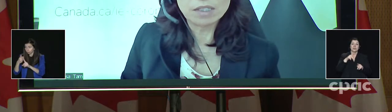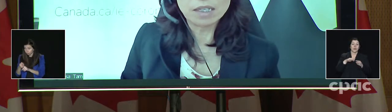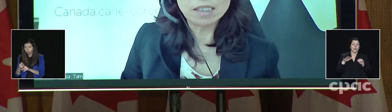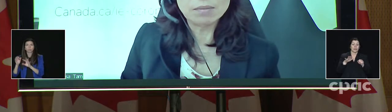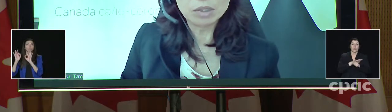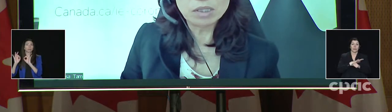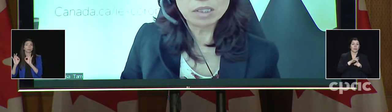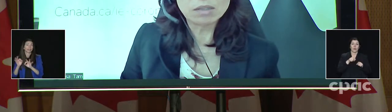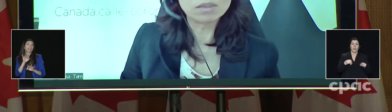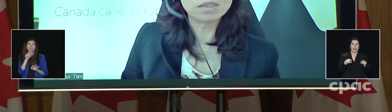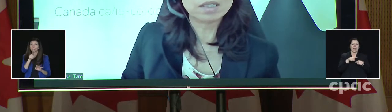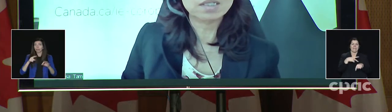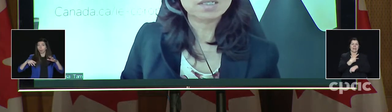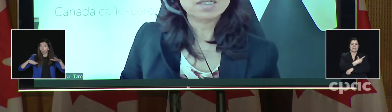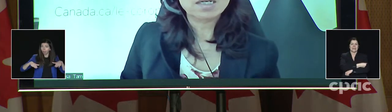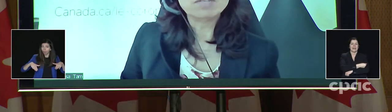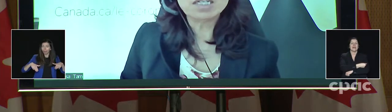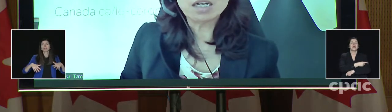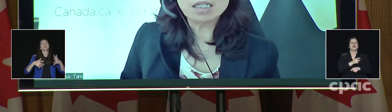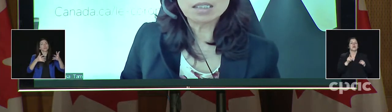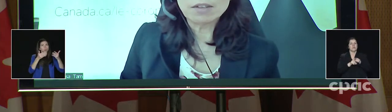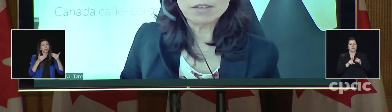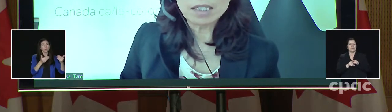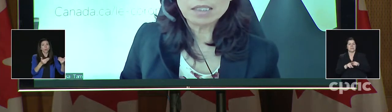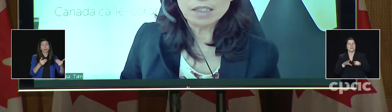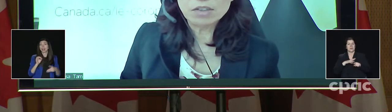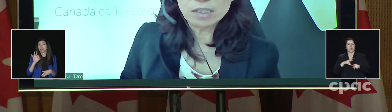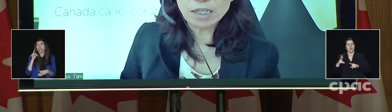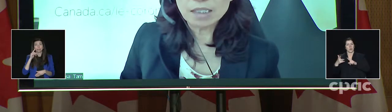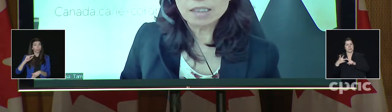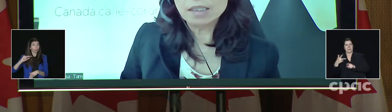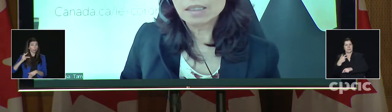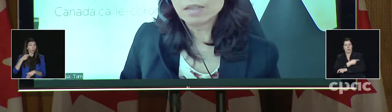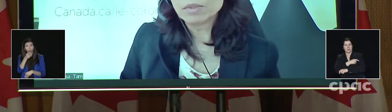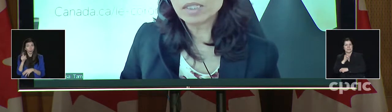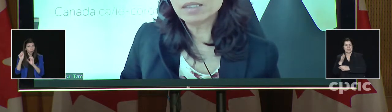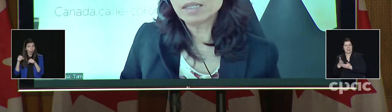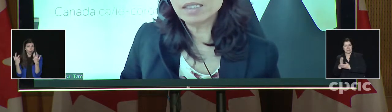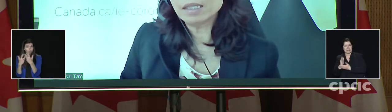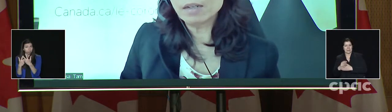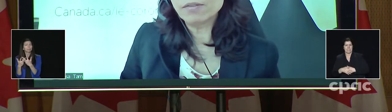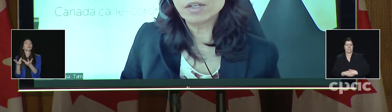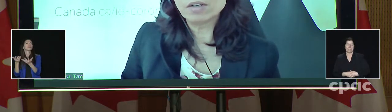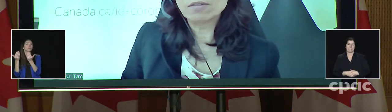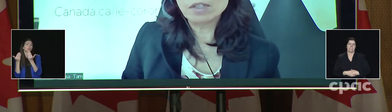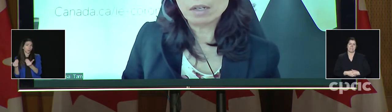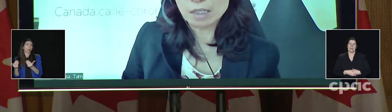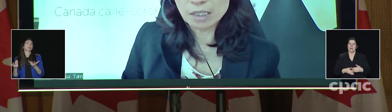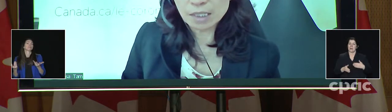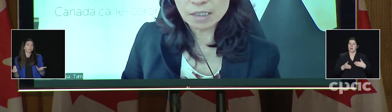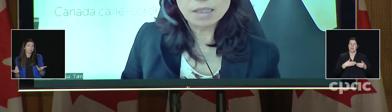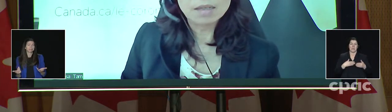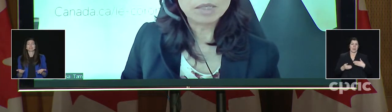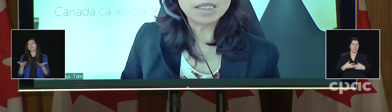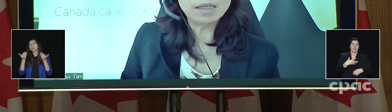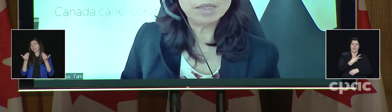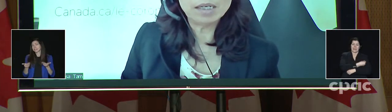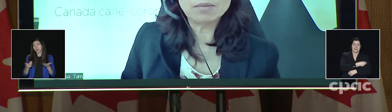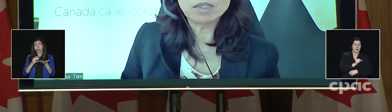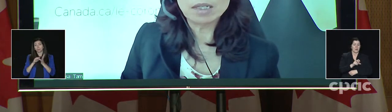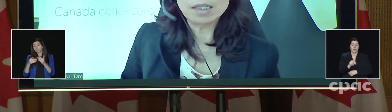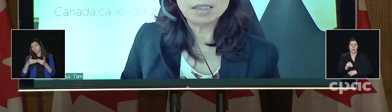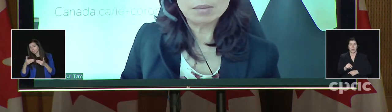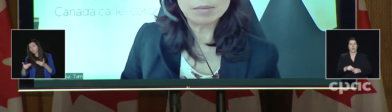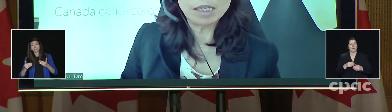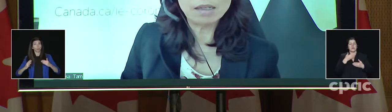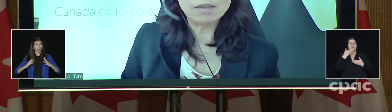a COVID-19 booster dose. And regardless of our vaccination status, we can stay safer over the holidays by keeping up